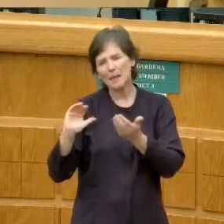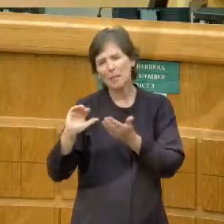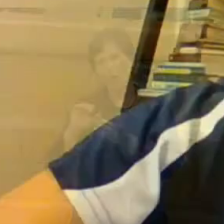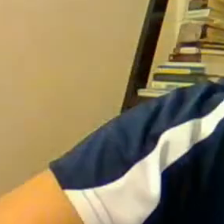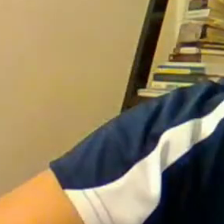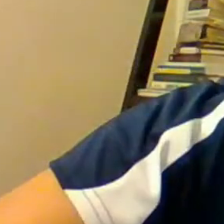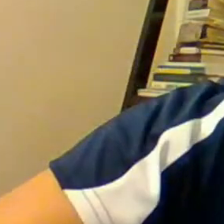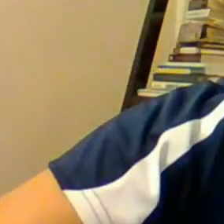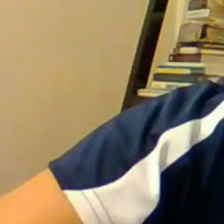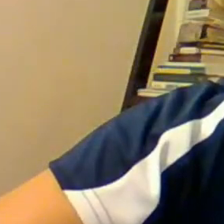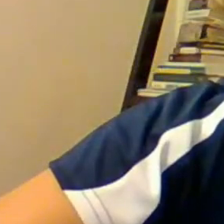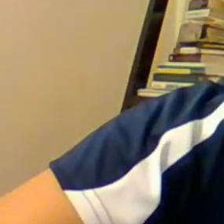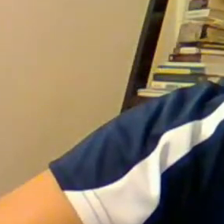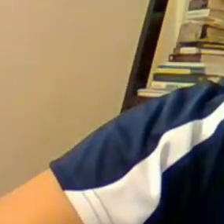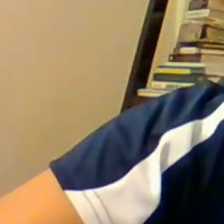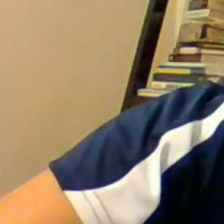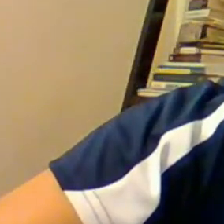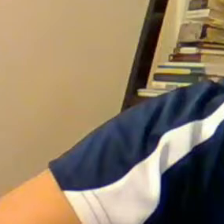these drive-through